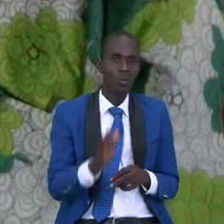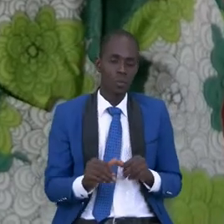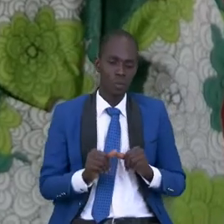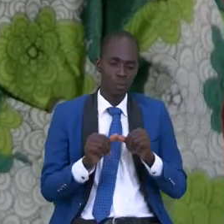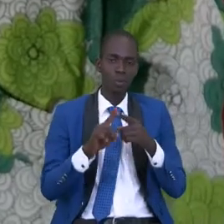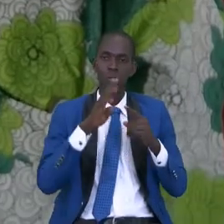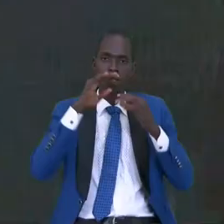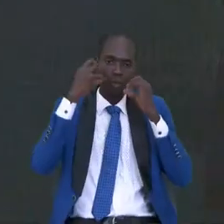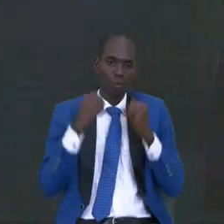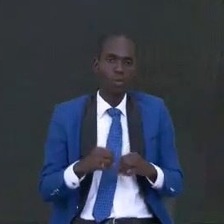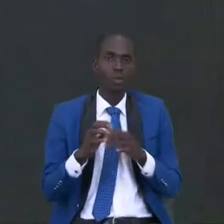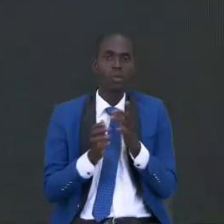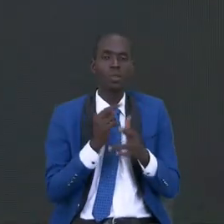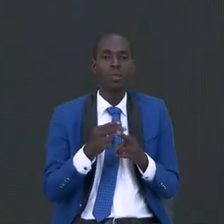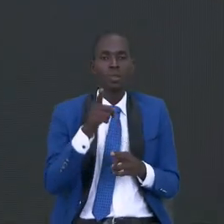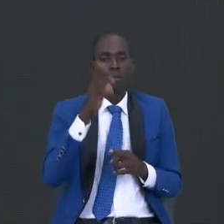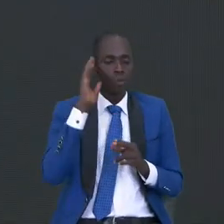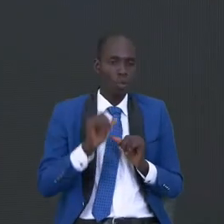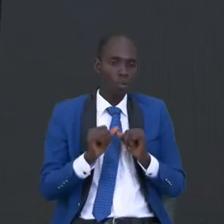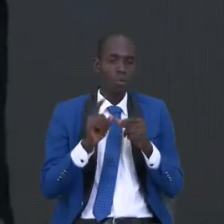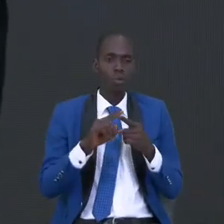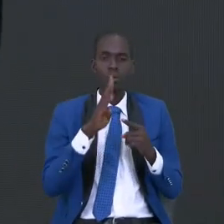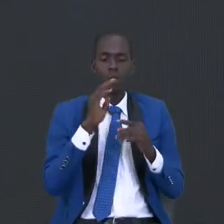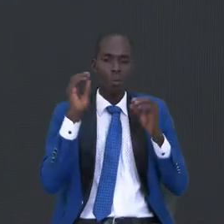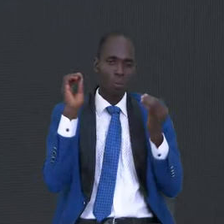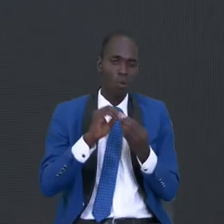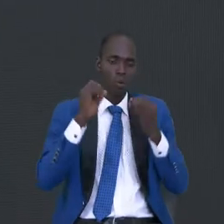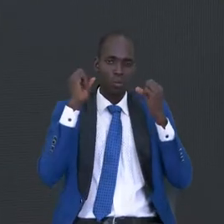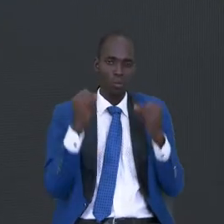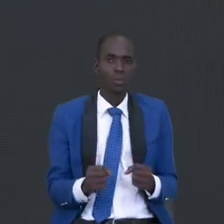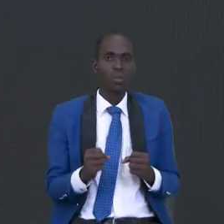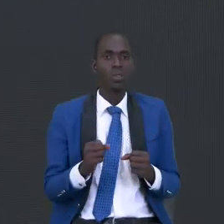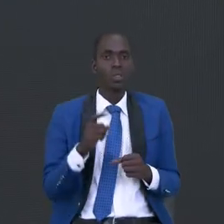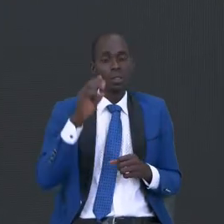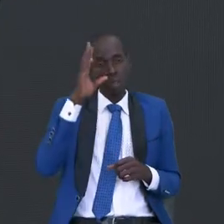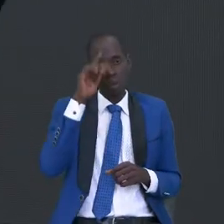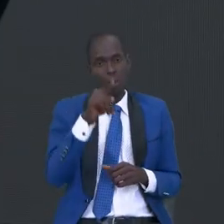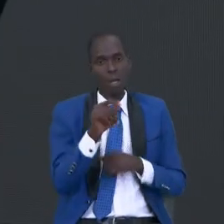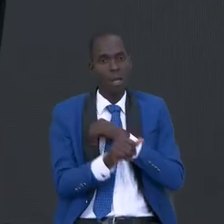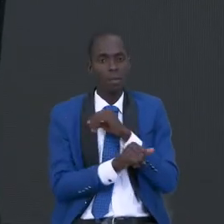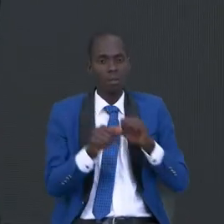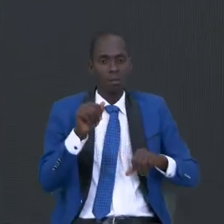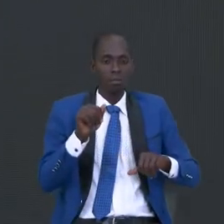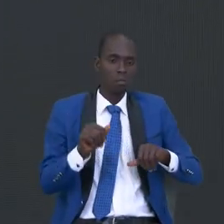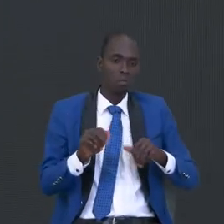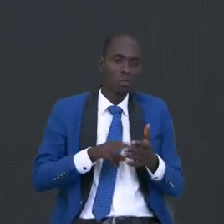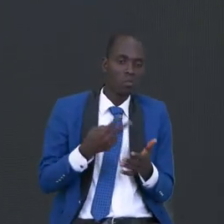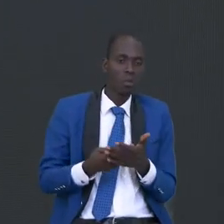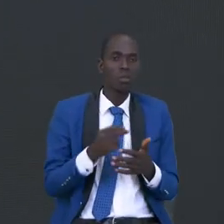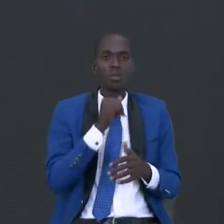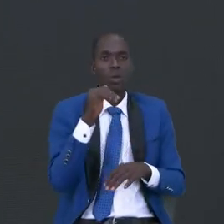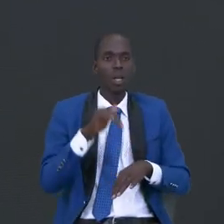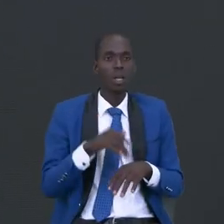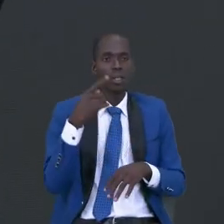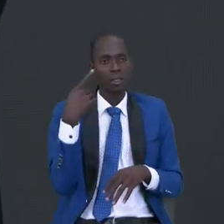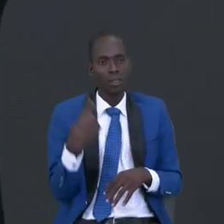strong. You will remain powerful. He staggered not at the promise of God through unbelief, but he